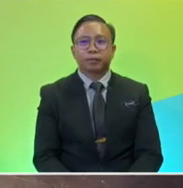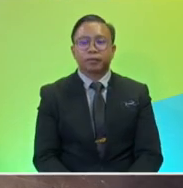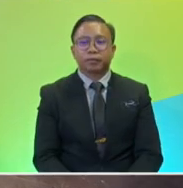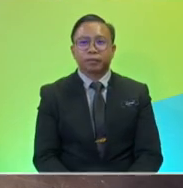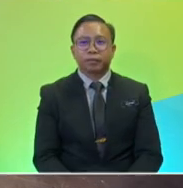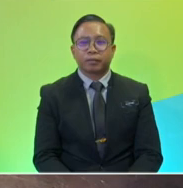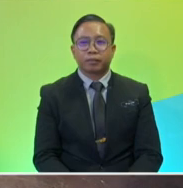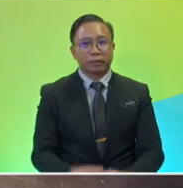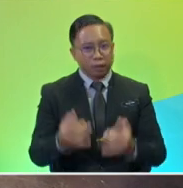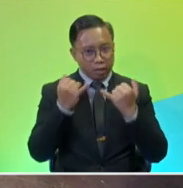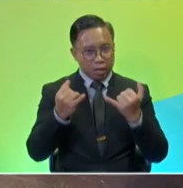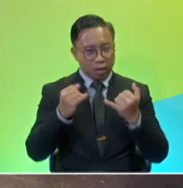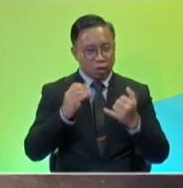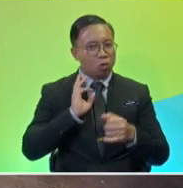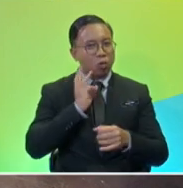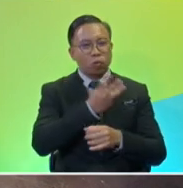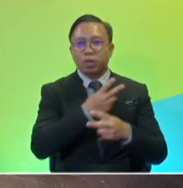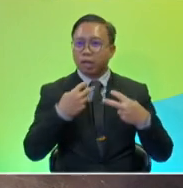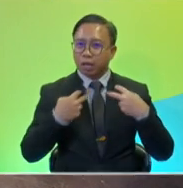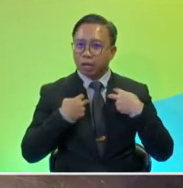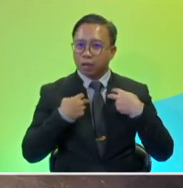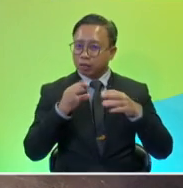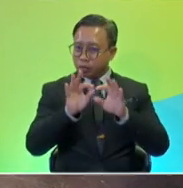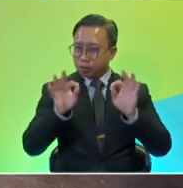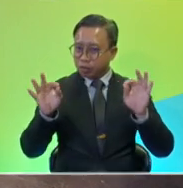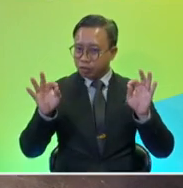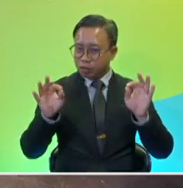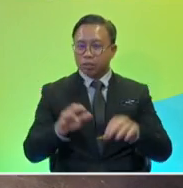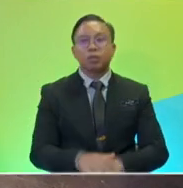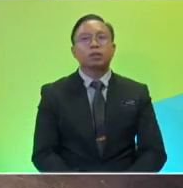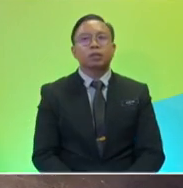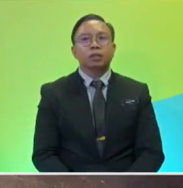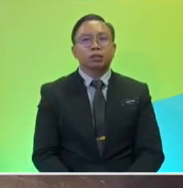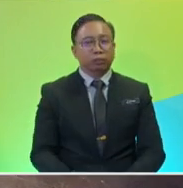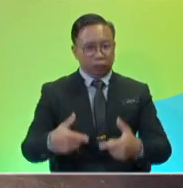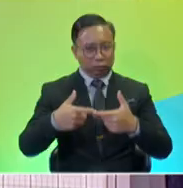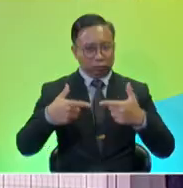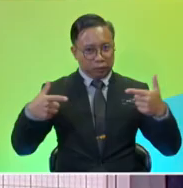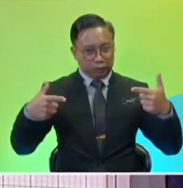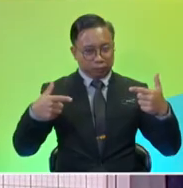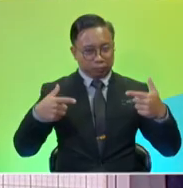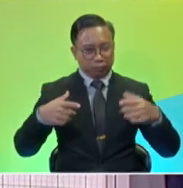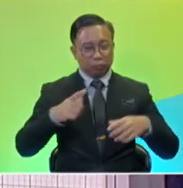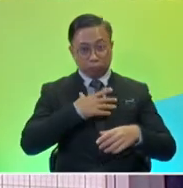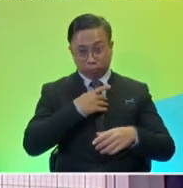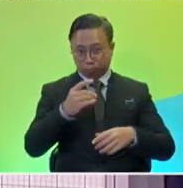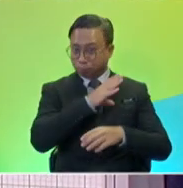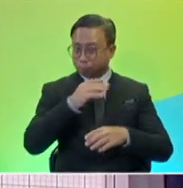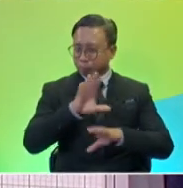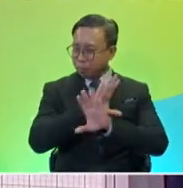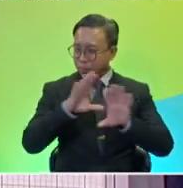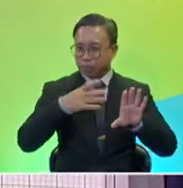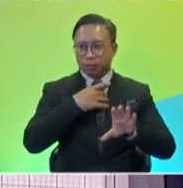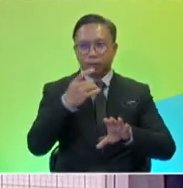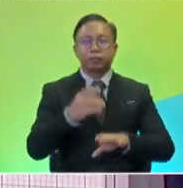Okay, now we have a few sentences here. Okay. These sentences are with like and these sentences with dislike. Okay, let me read the sentence